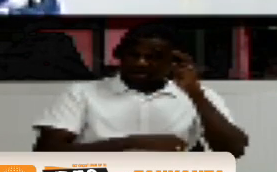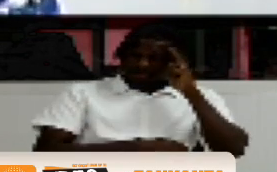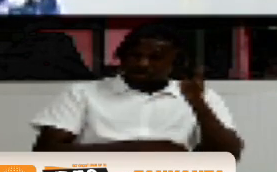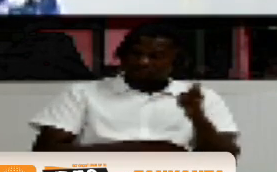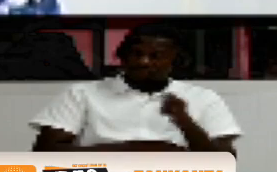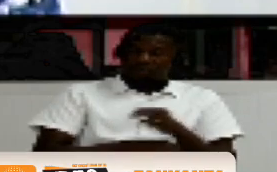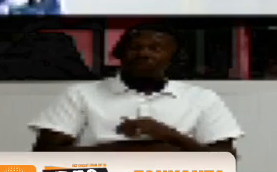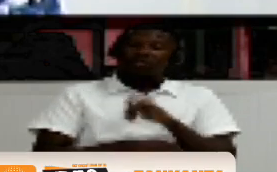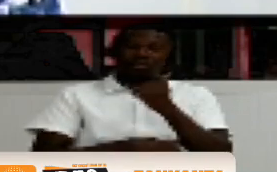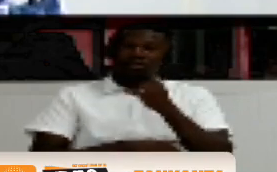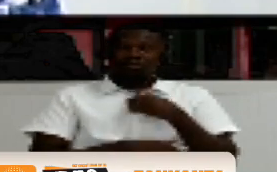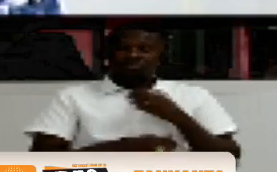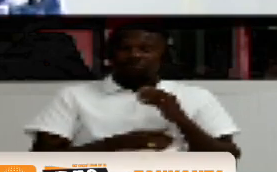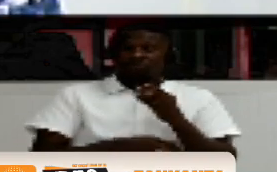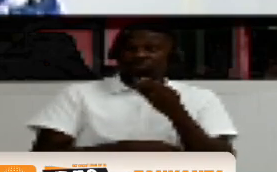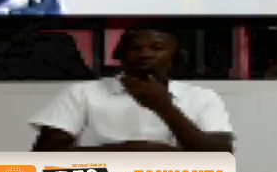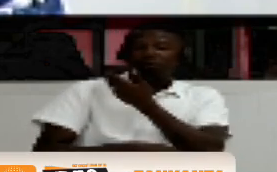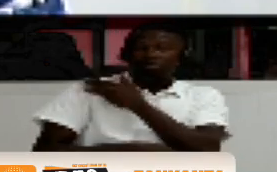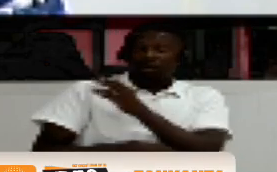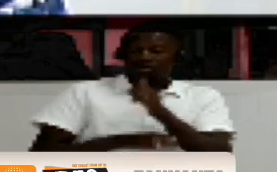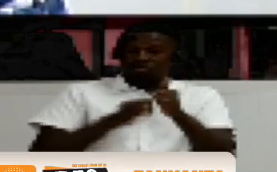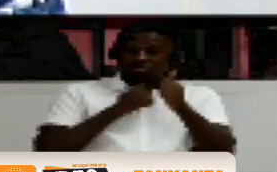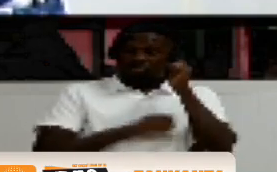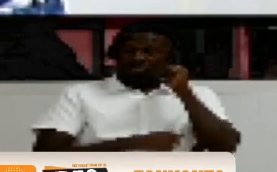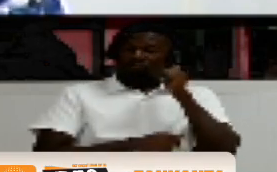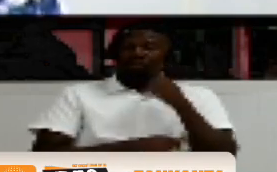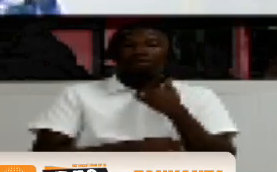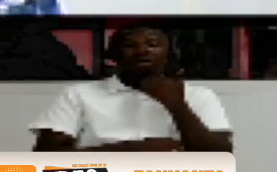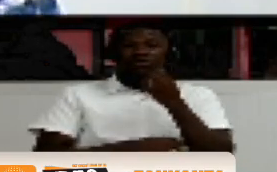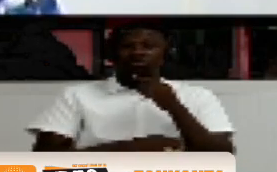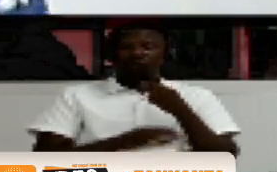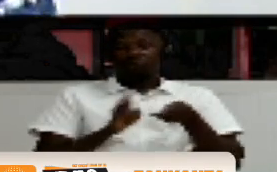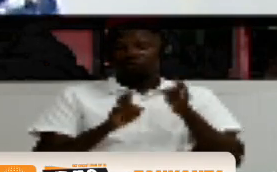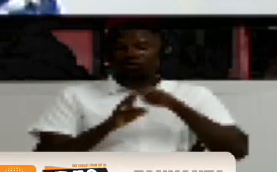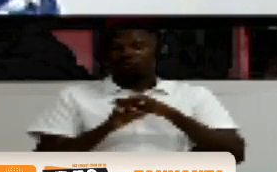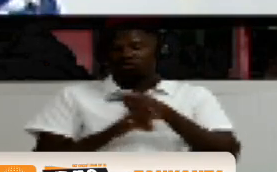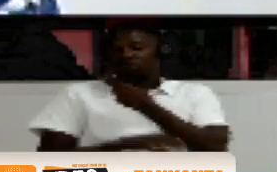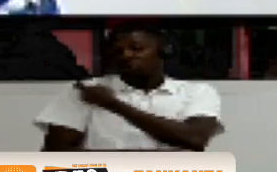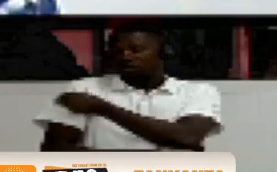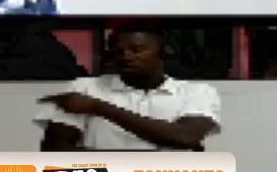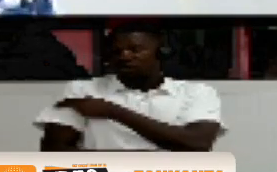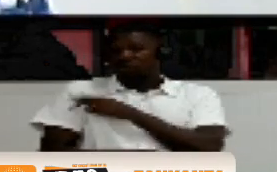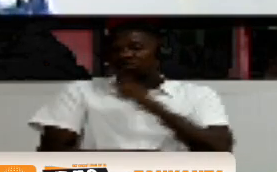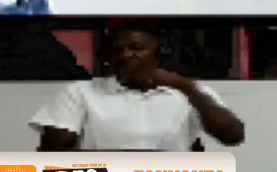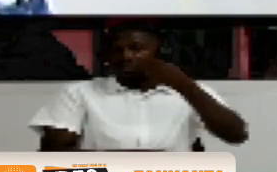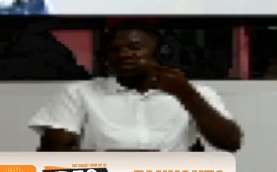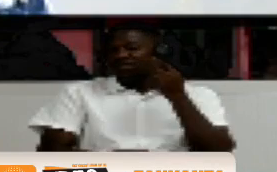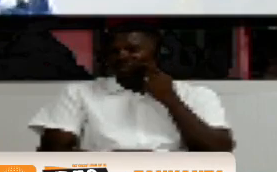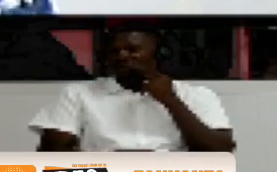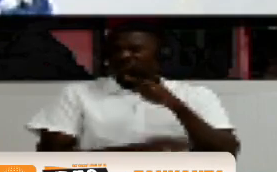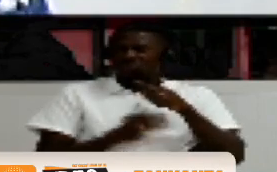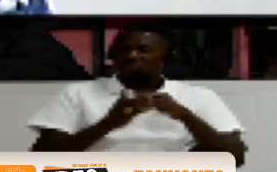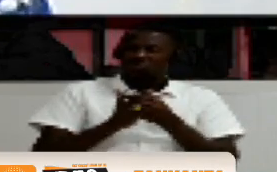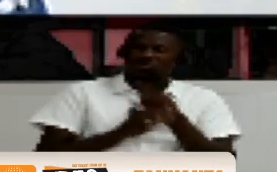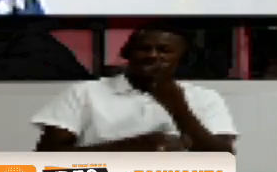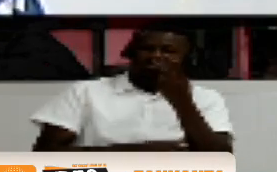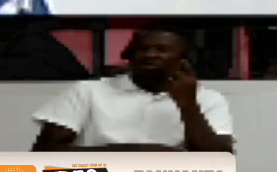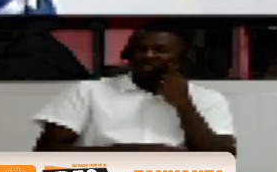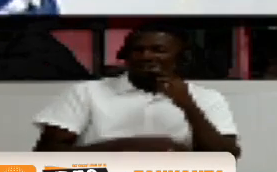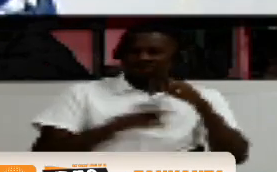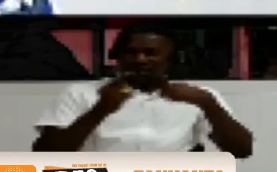went back home. I was asked to report at the hospital, I think it was the following day or 2 days after, which I